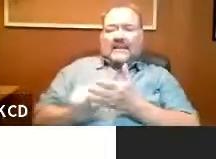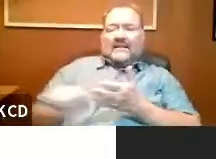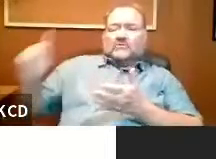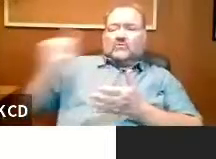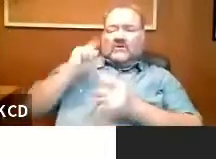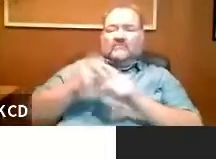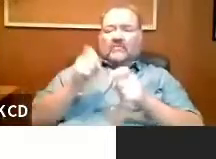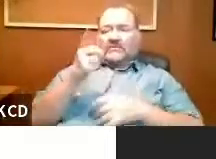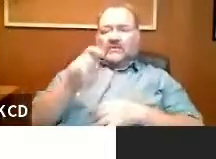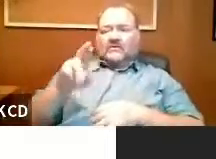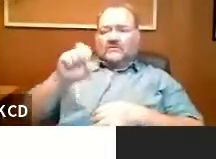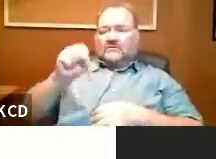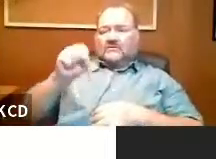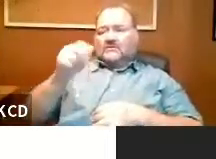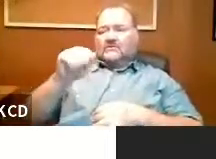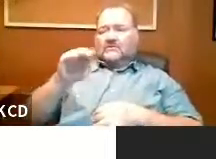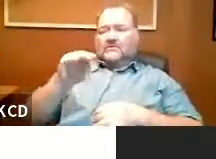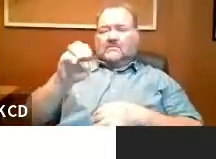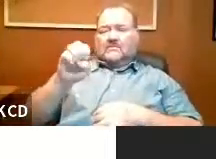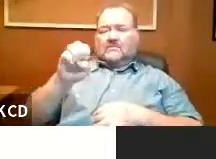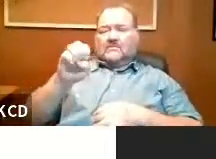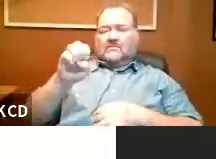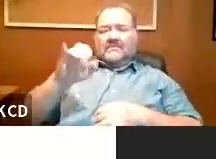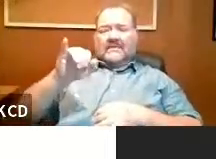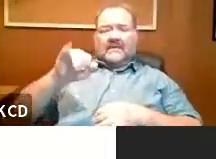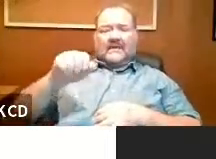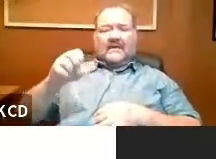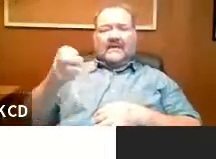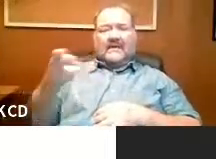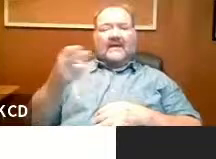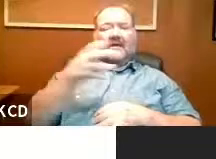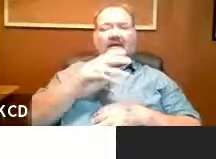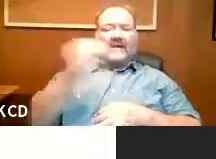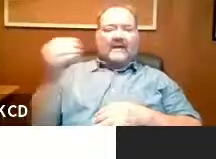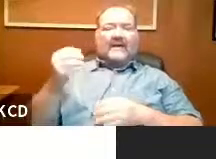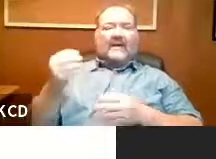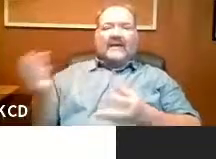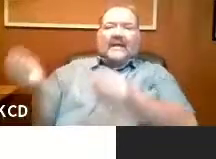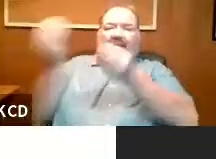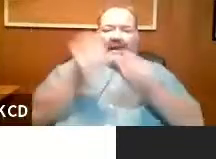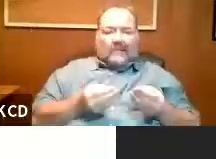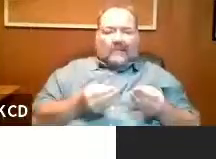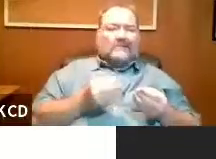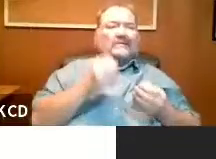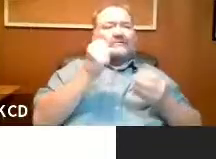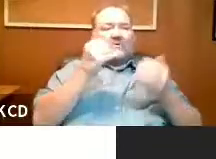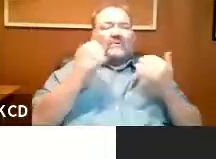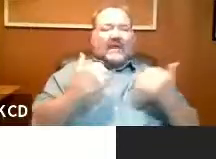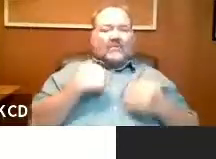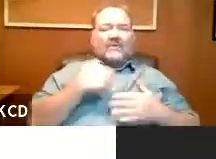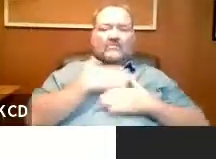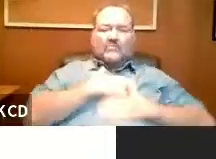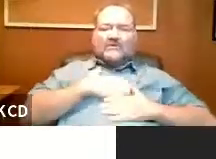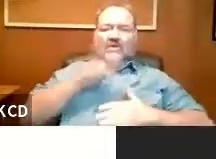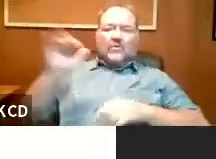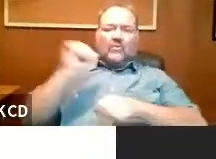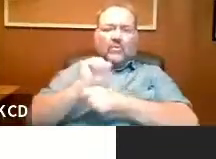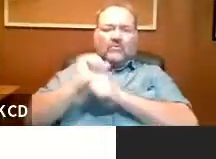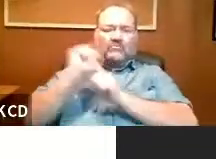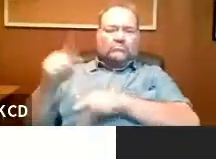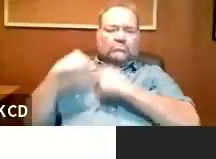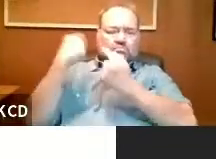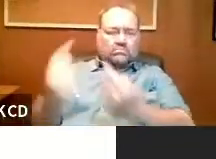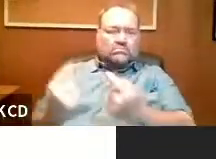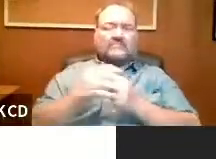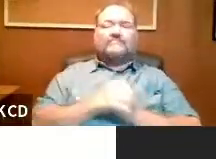presented last week with discussion from their team and our team, and kind of handed it over to us. And so we really appreciate the work they did